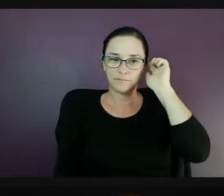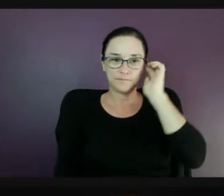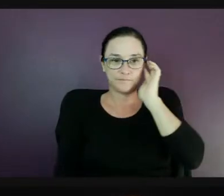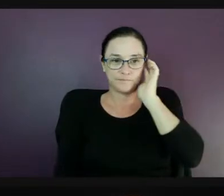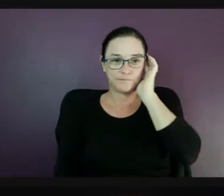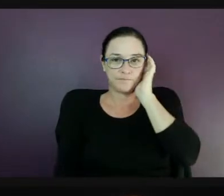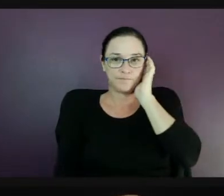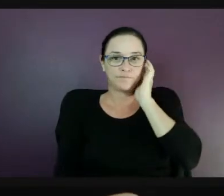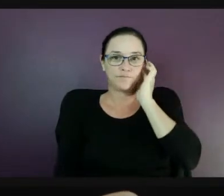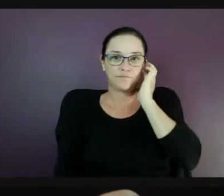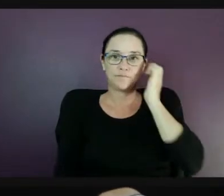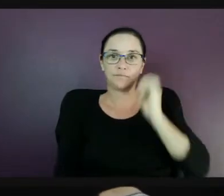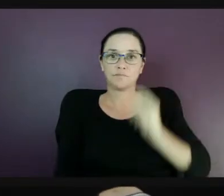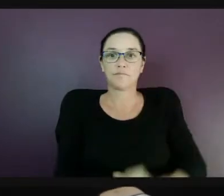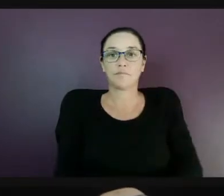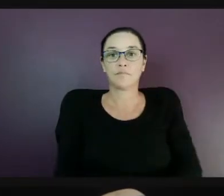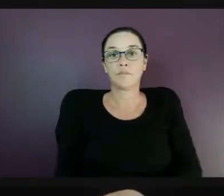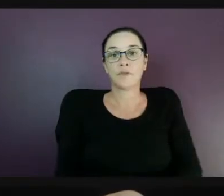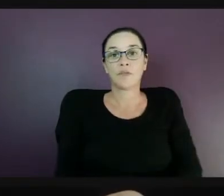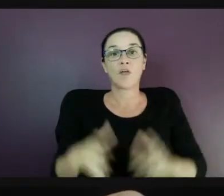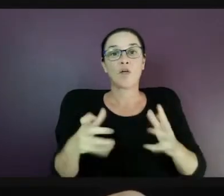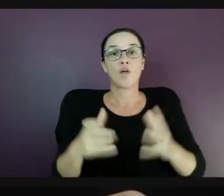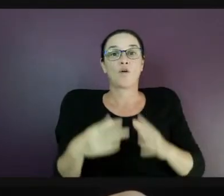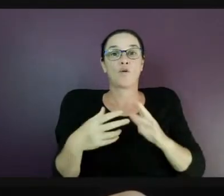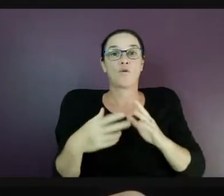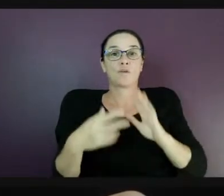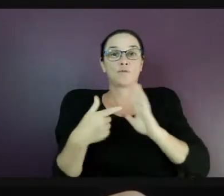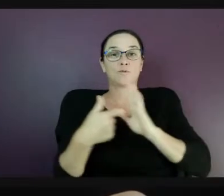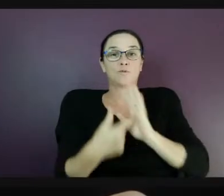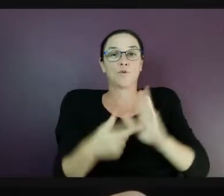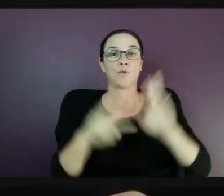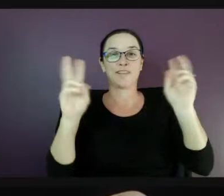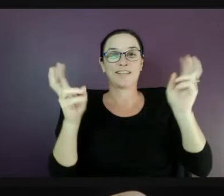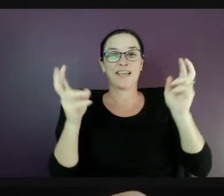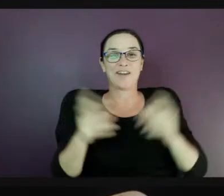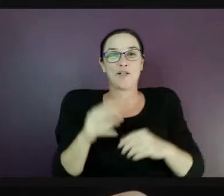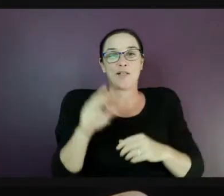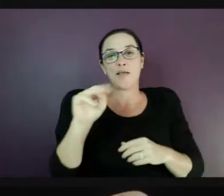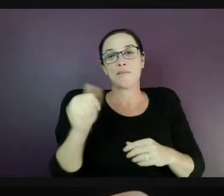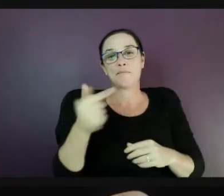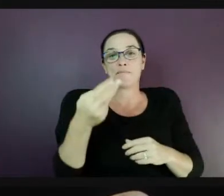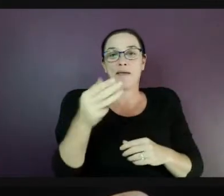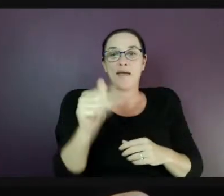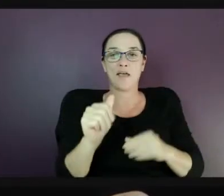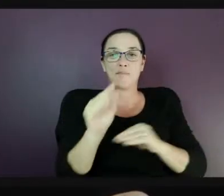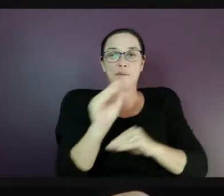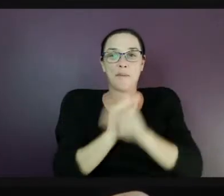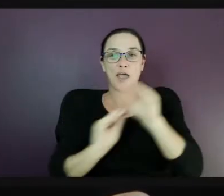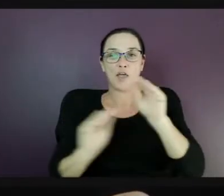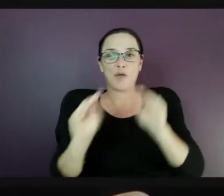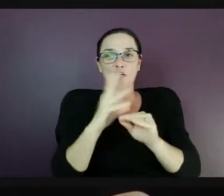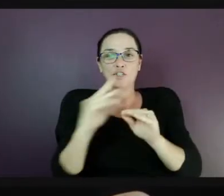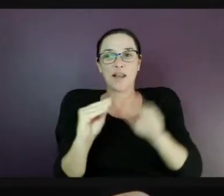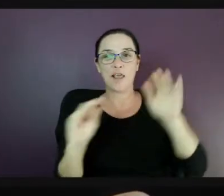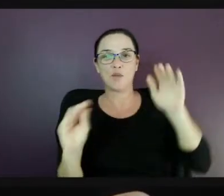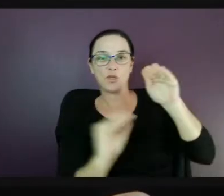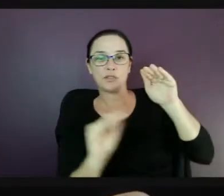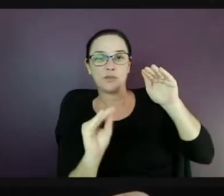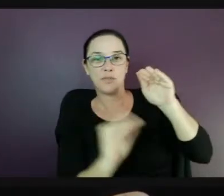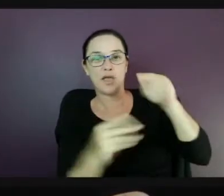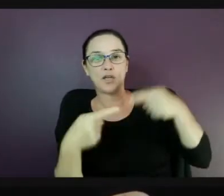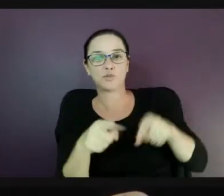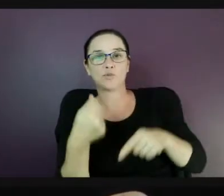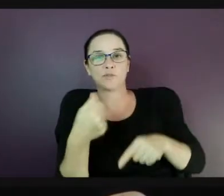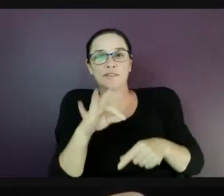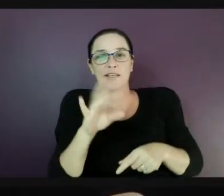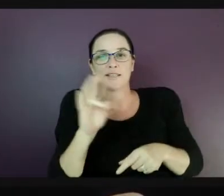so you come to the very top so you can see the title of this. This is Magma Migration and Resupply during the 1974 Summit Eruptions of Kilauea Volcano, Hawaii. Fresh on